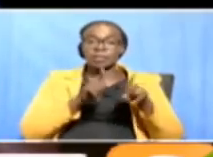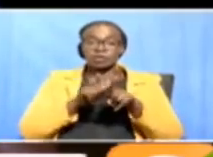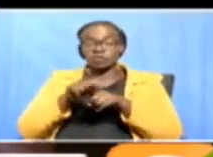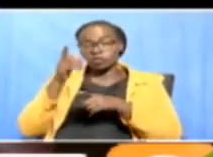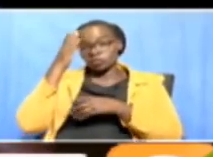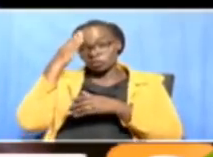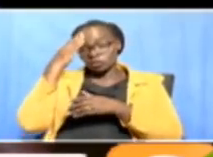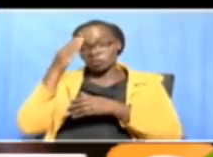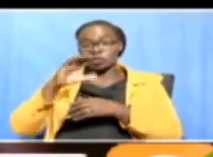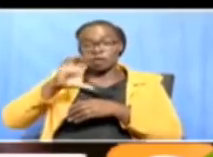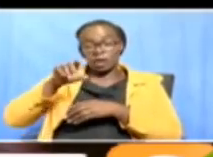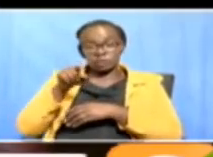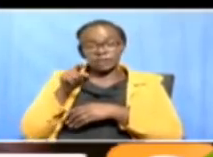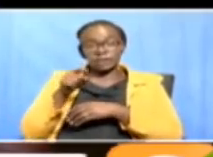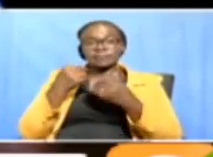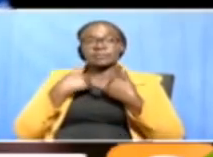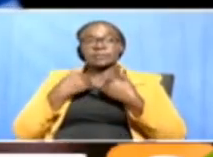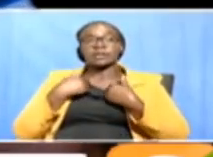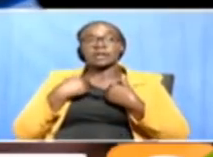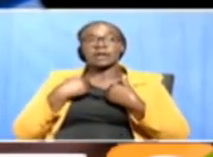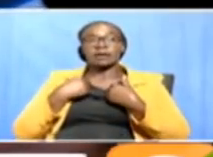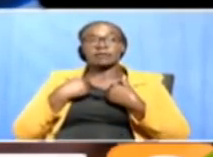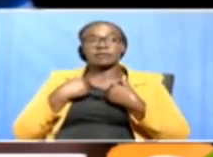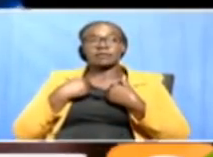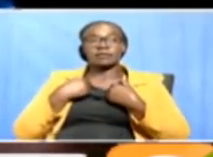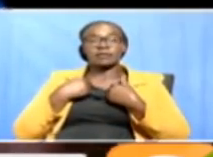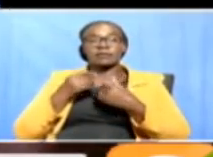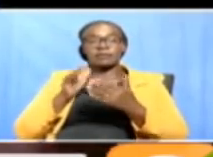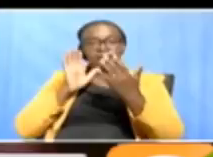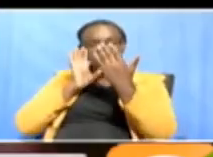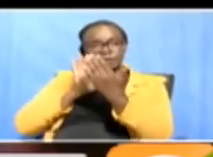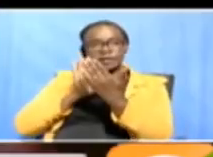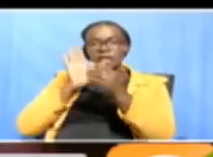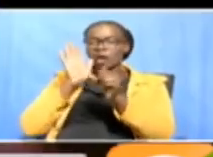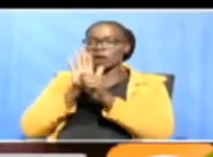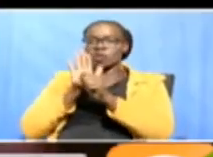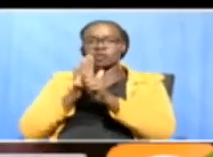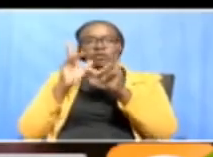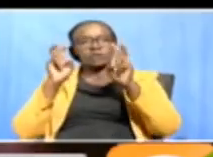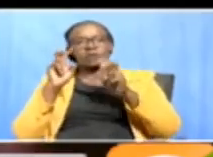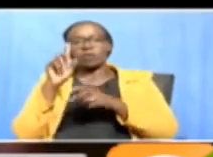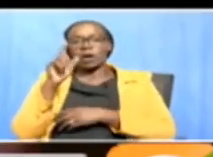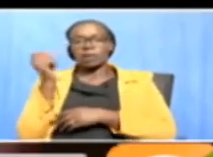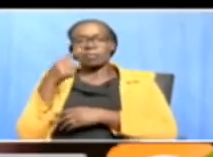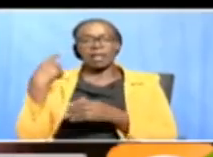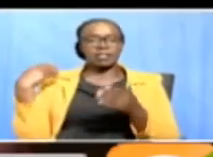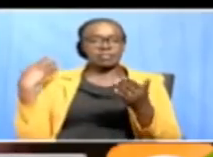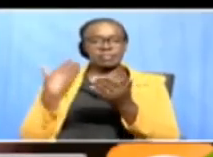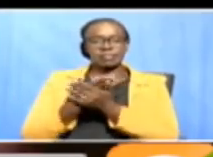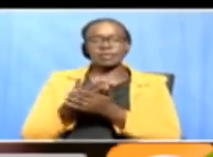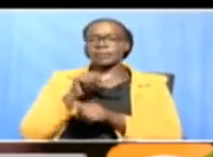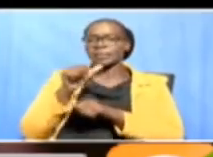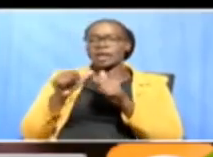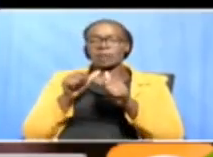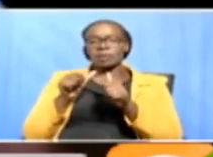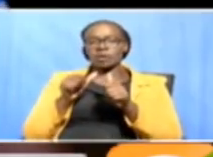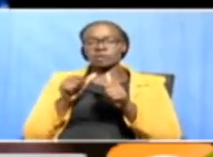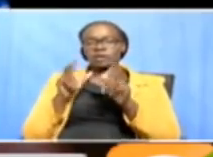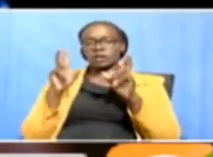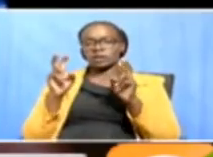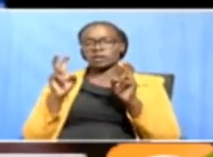know, this is a county that has been that has faced a lot of issues for the last 1 month. That is regarding the